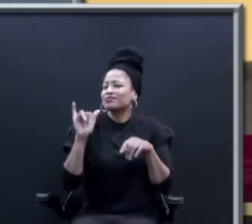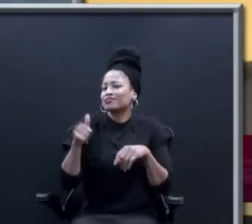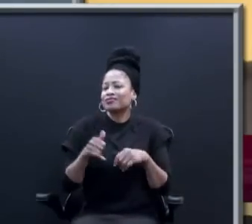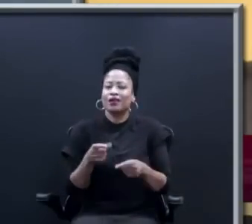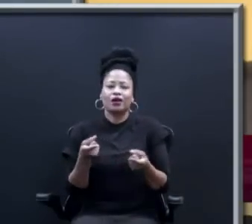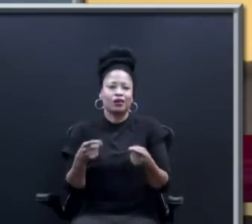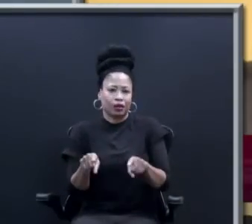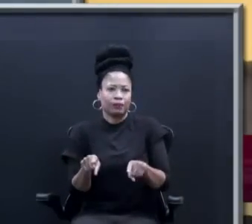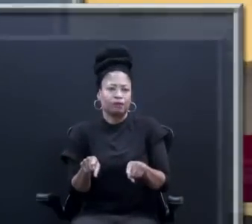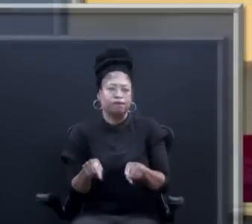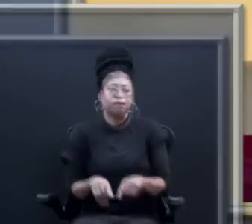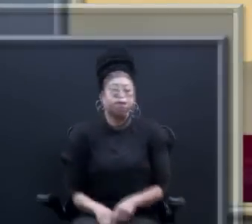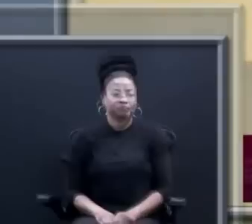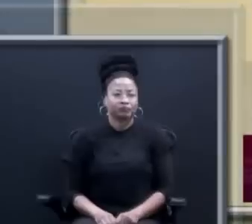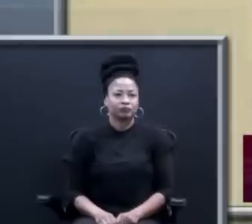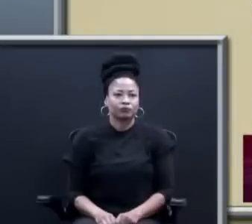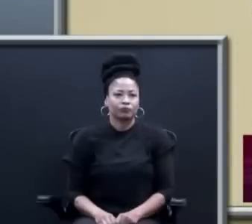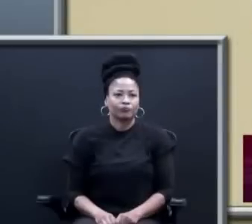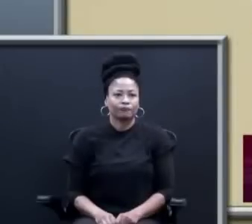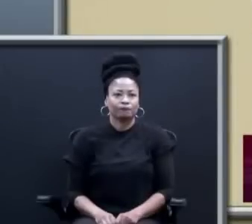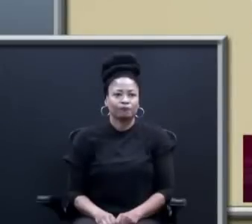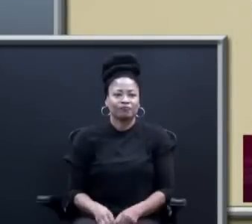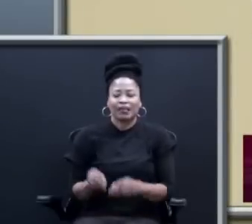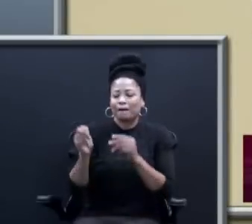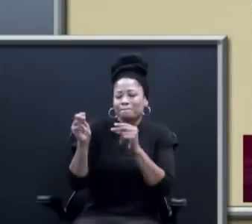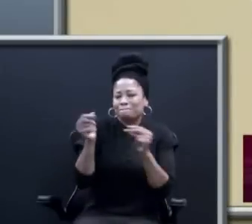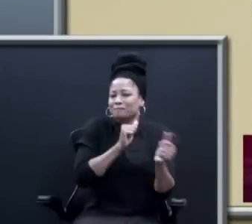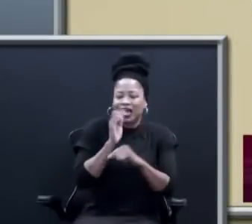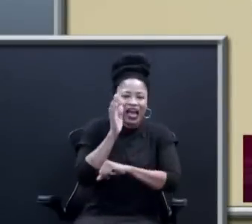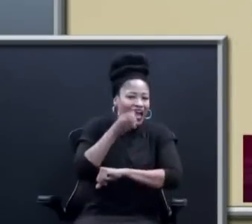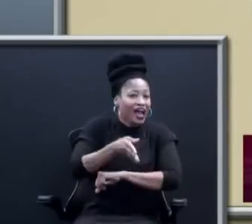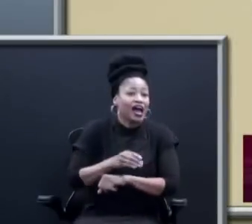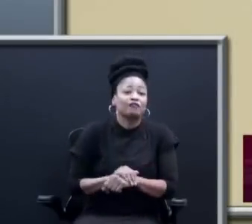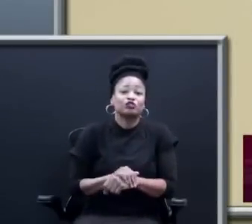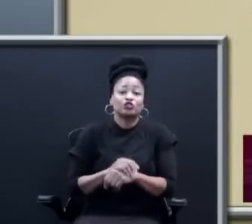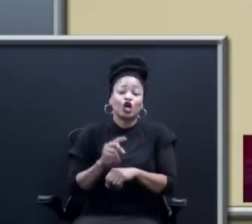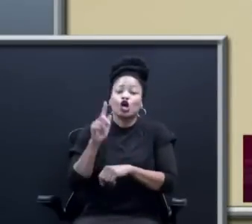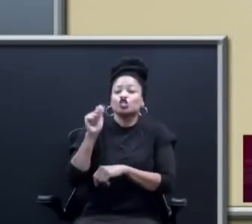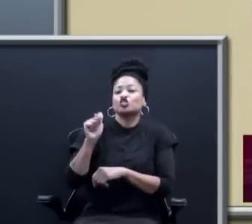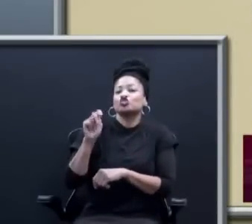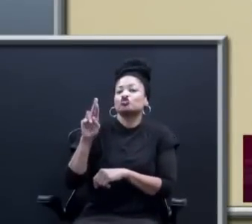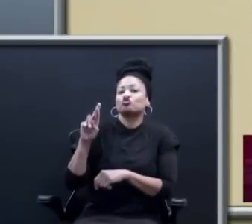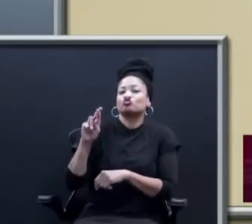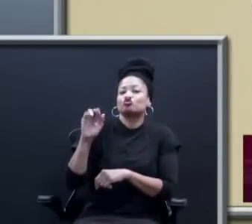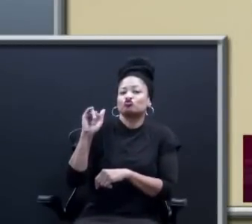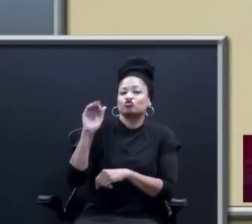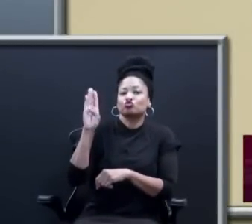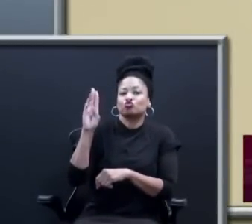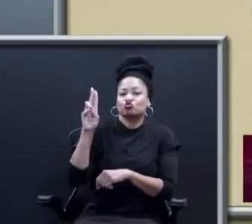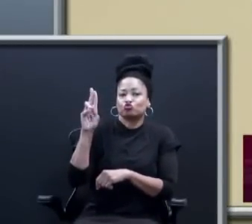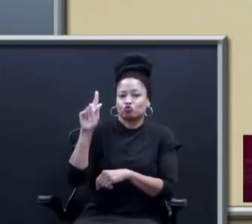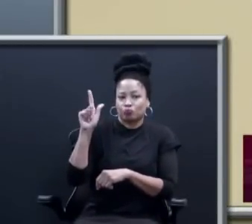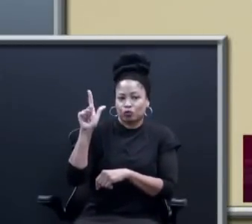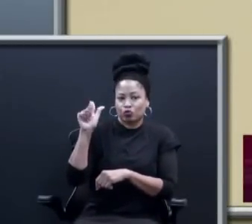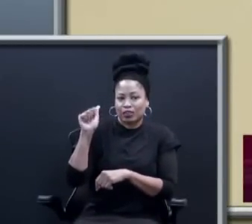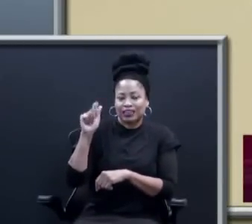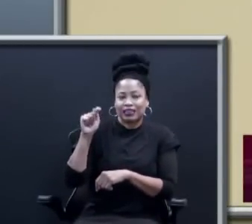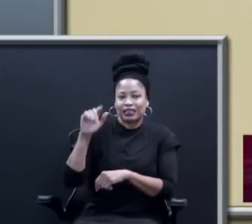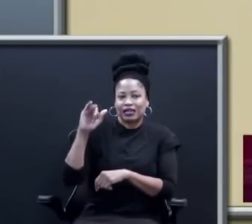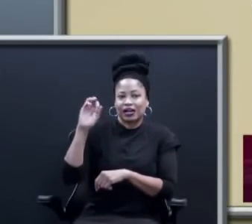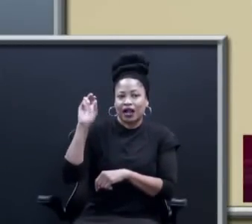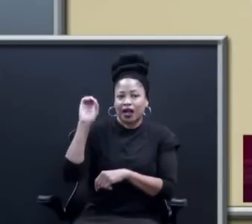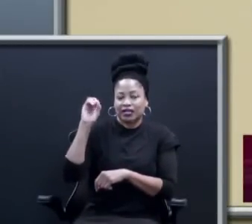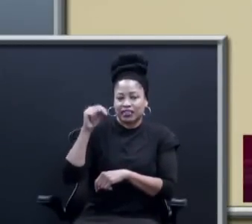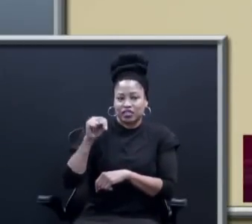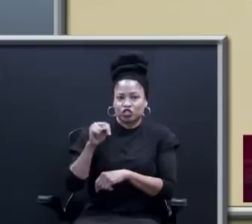29 and go ahead. Immediately after the tribulation of those days shall the sun be darkened, and the moon shall not give her